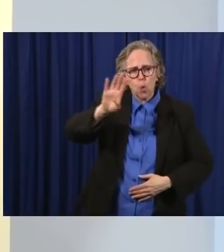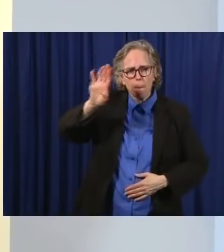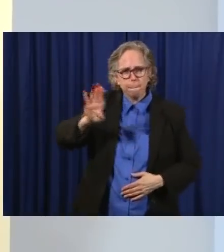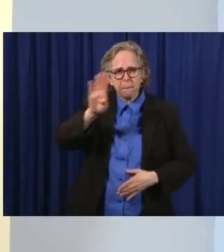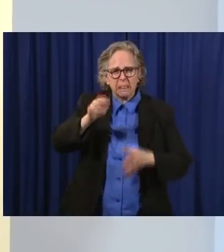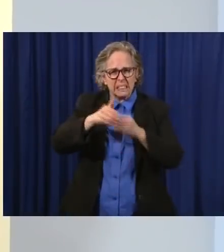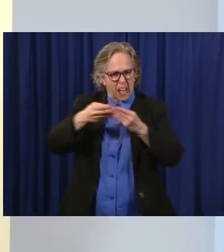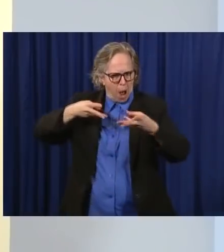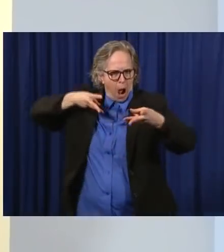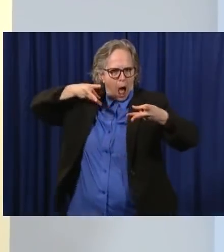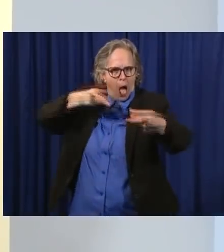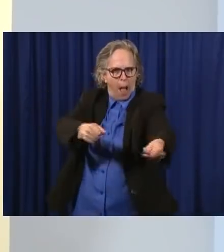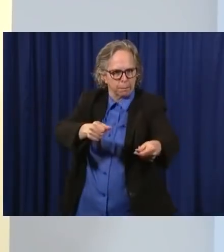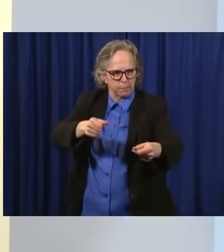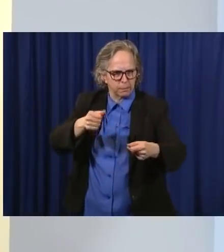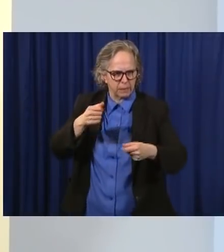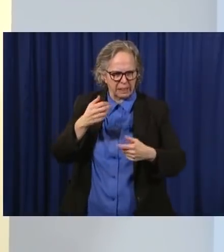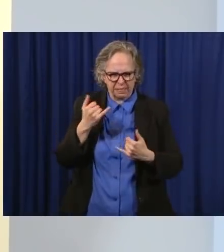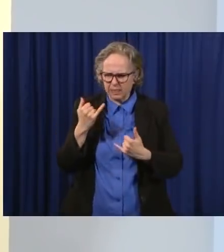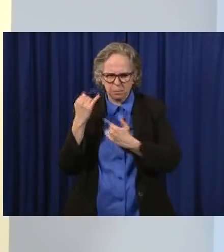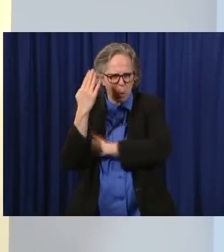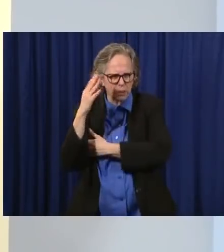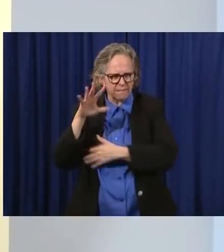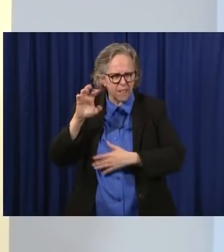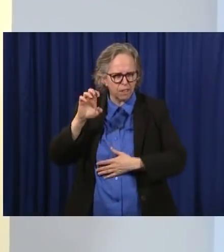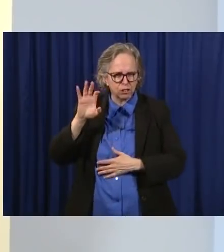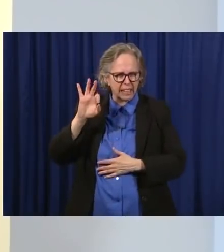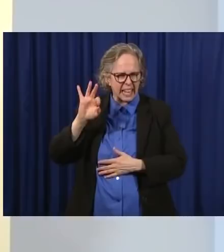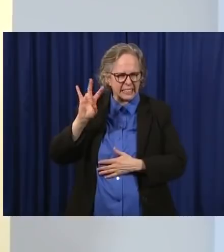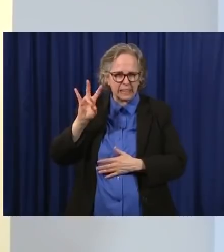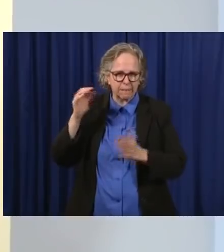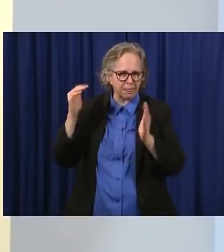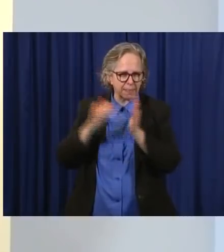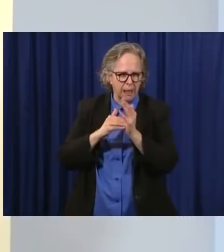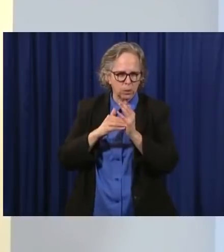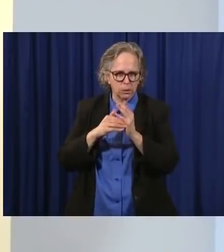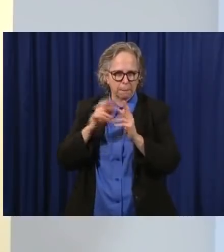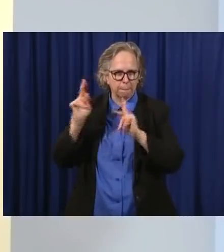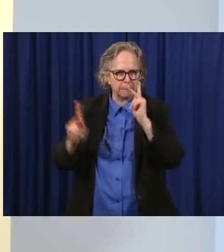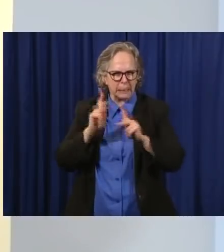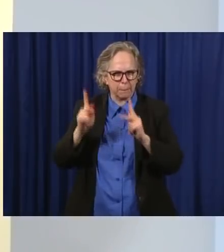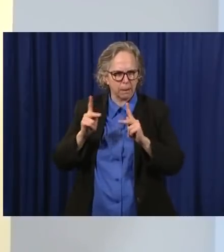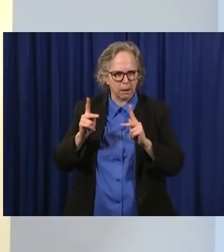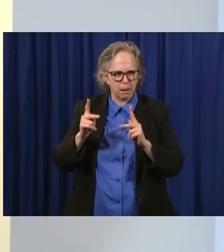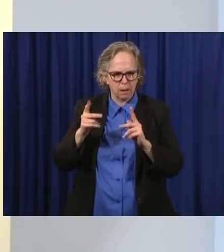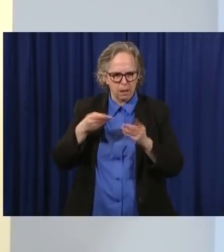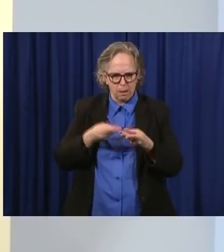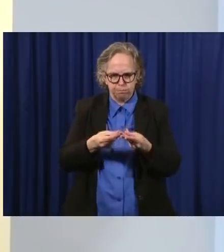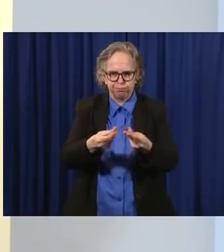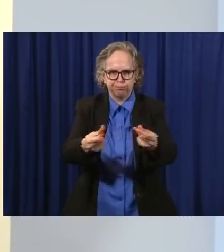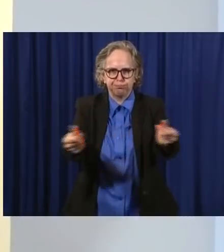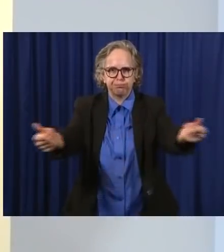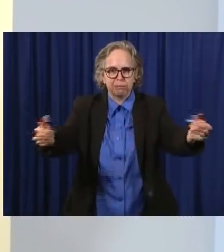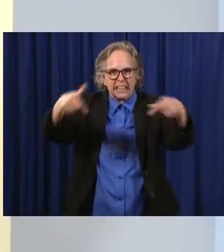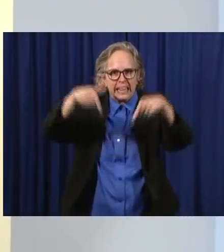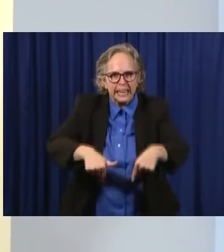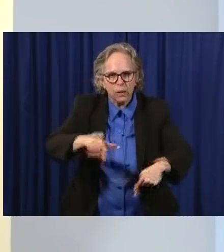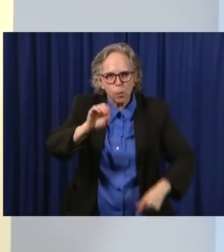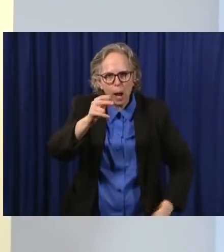number I saw this morning was 597,000 people have been served with money that's gone out the door to